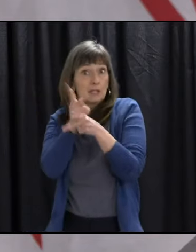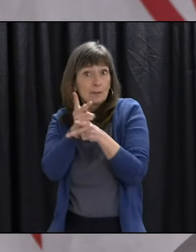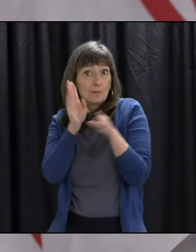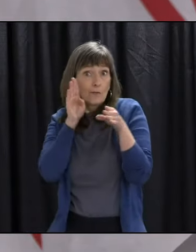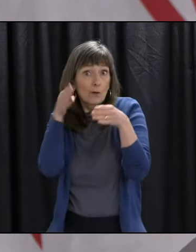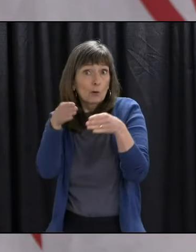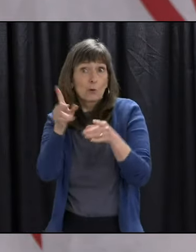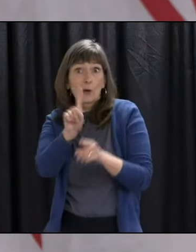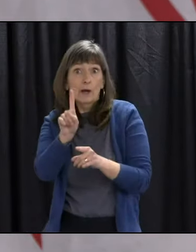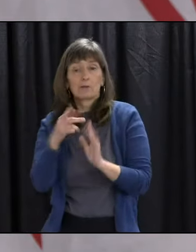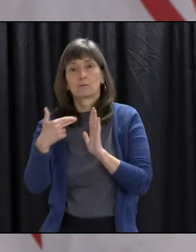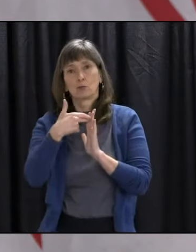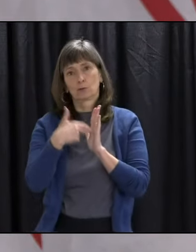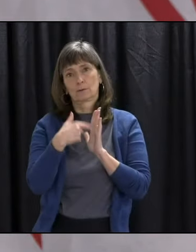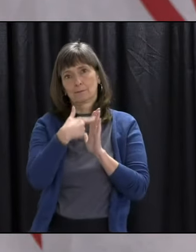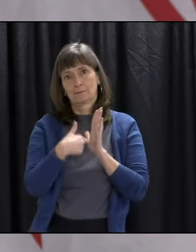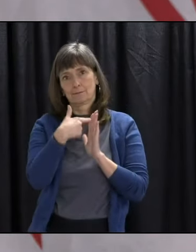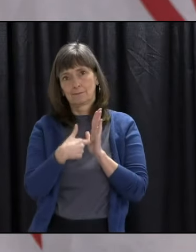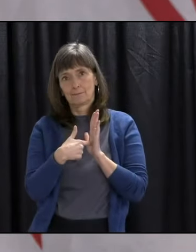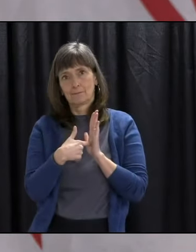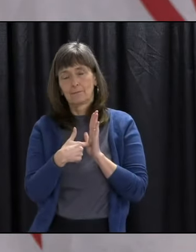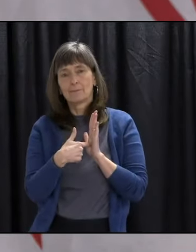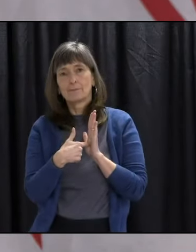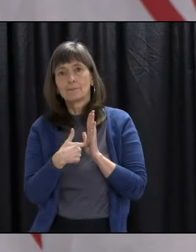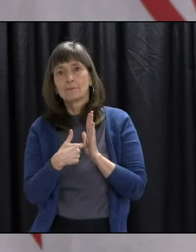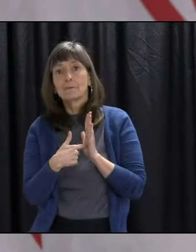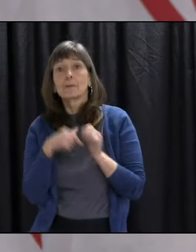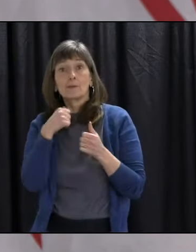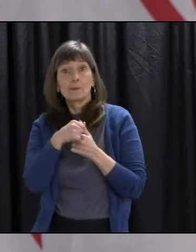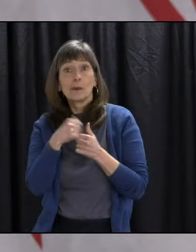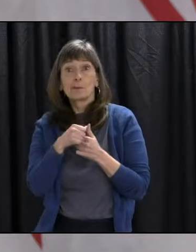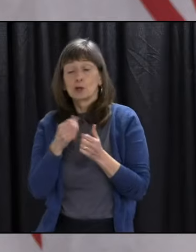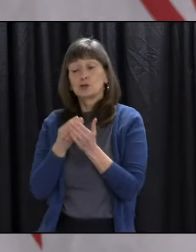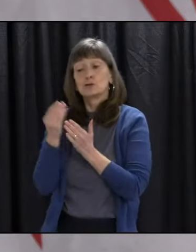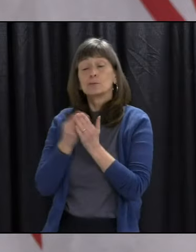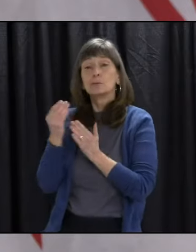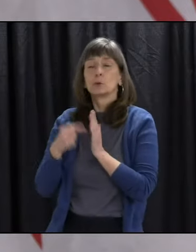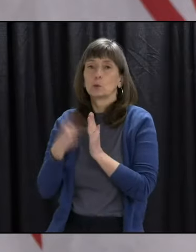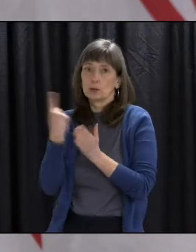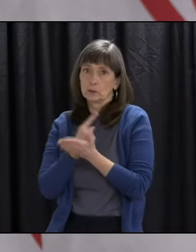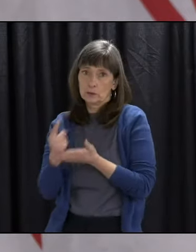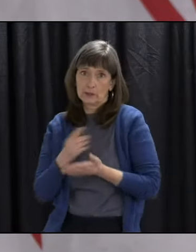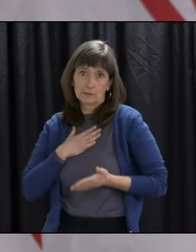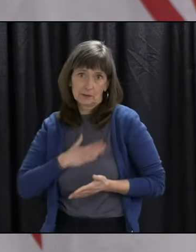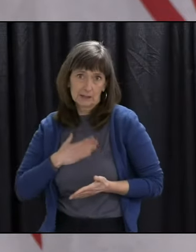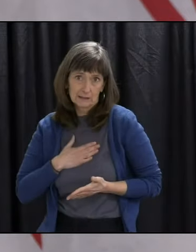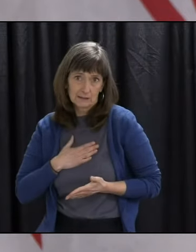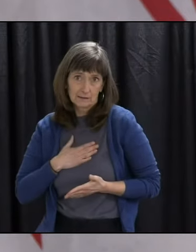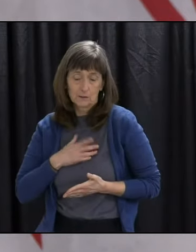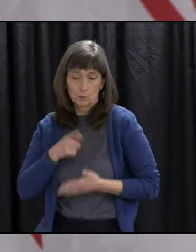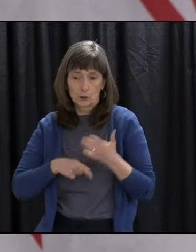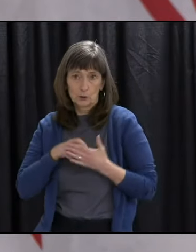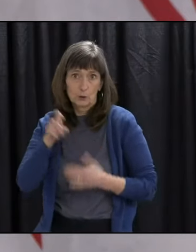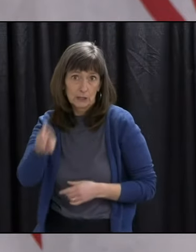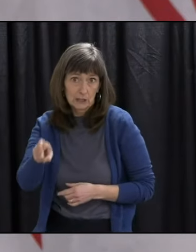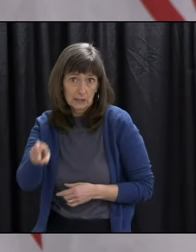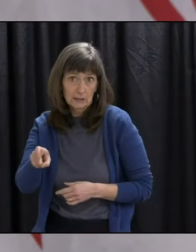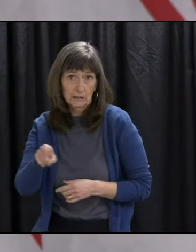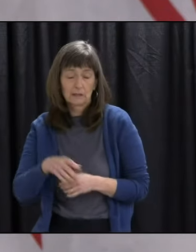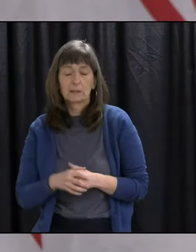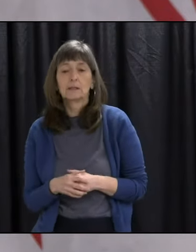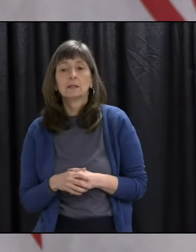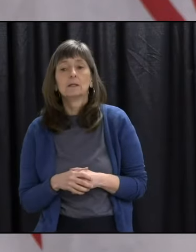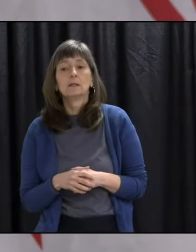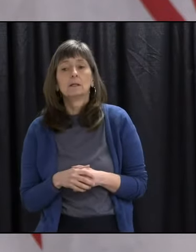guidelines. And remember, continue to shop just once a week for essentials. It